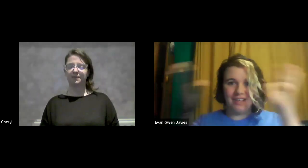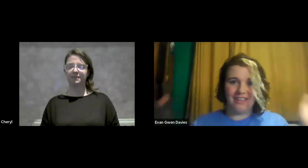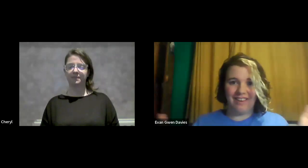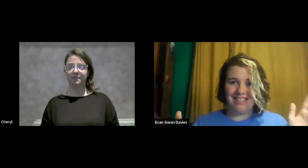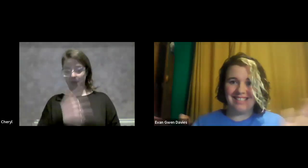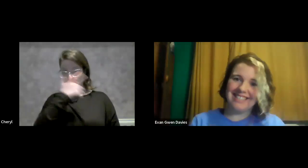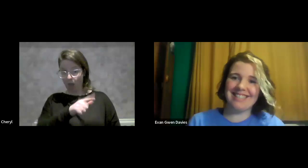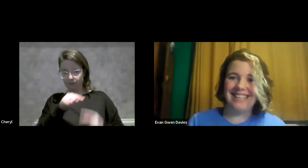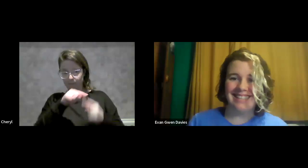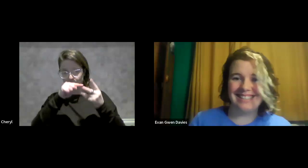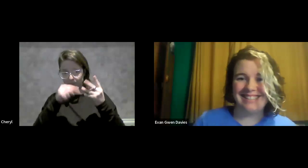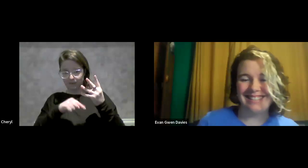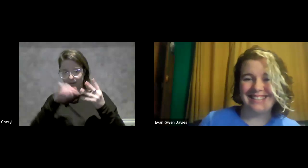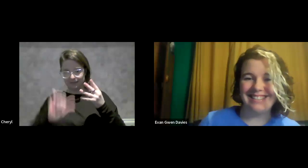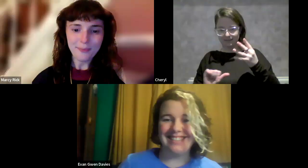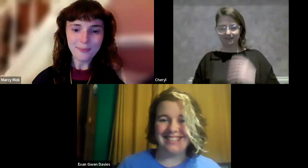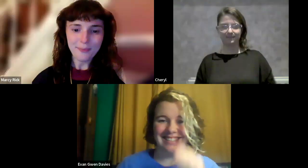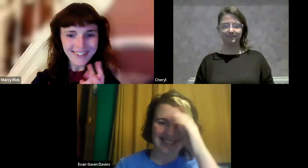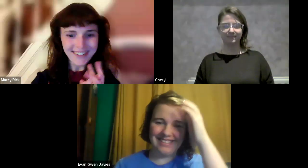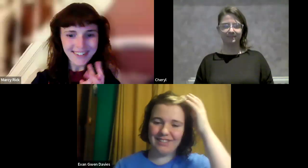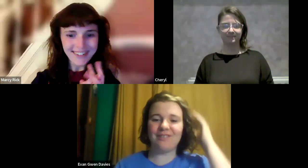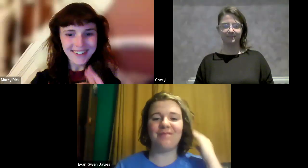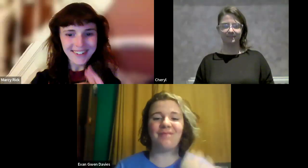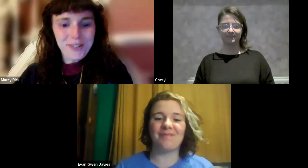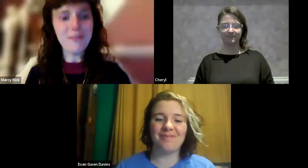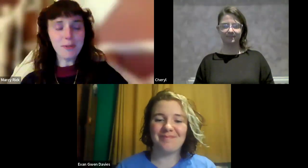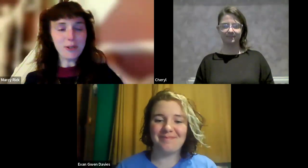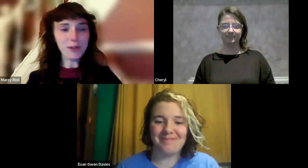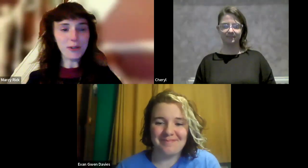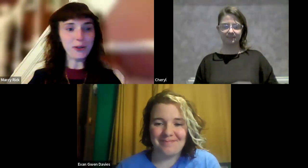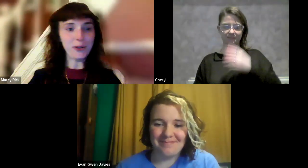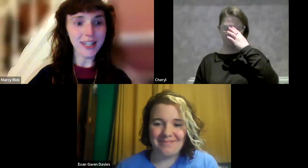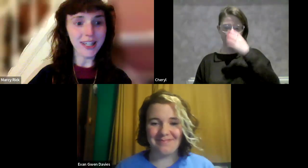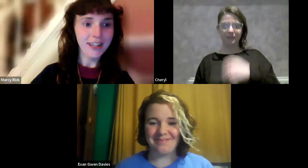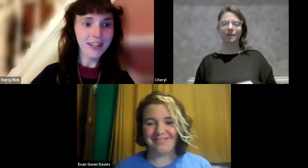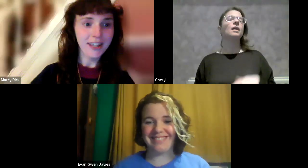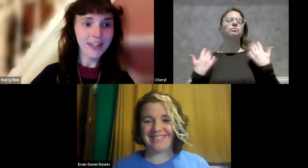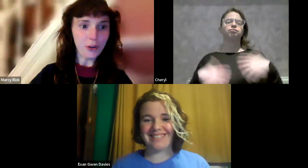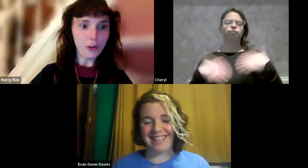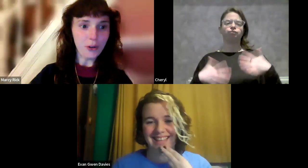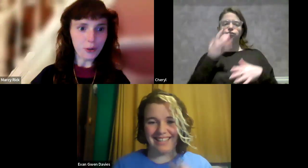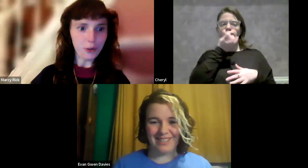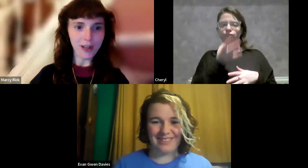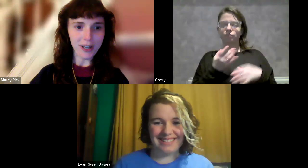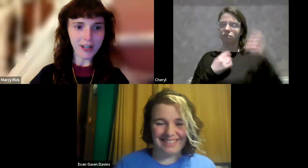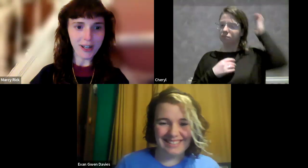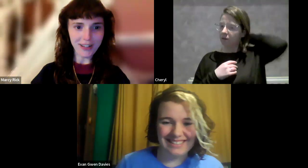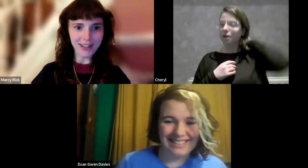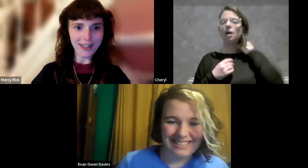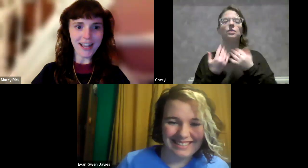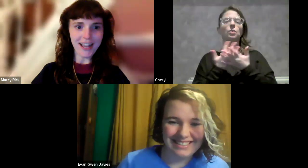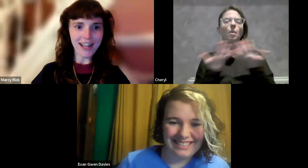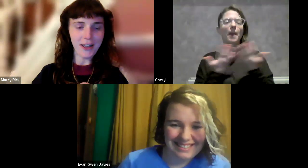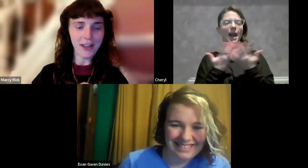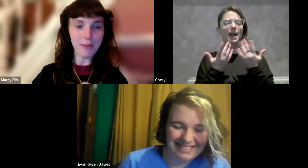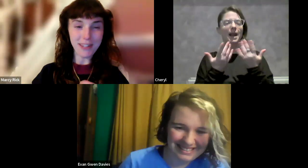Good luck to the other artists. Thank you so much, Evan. That was absolutely gorgeous. There were so many lovely lines